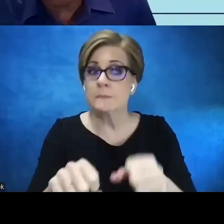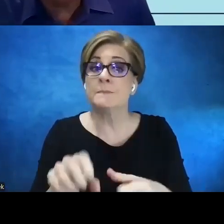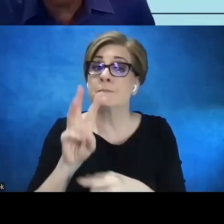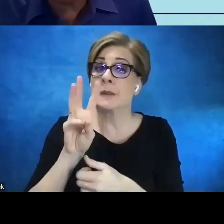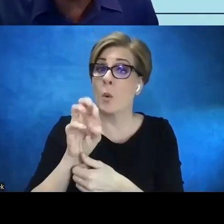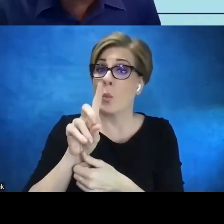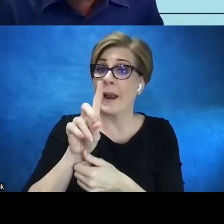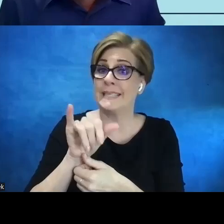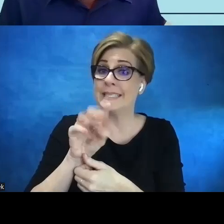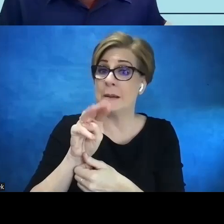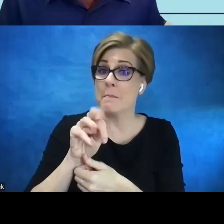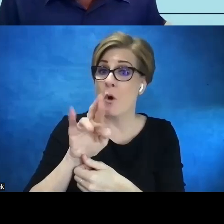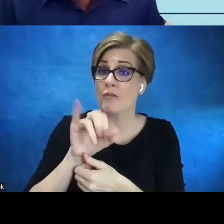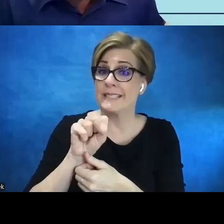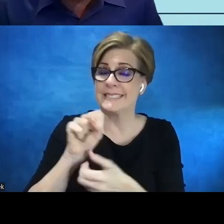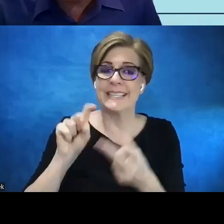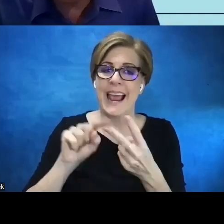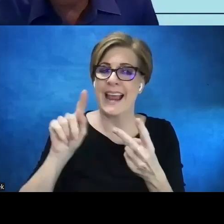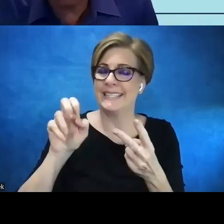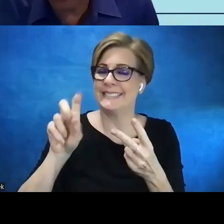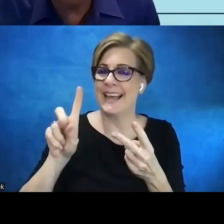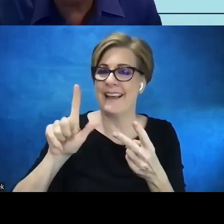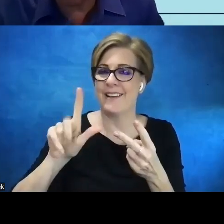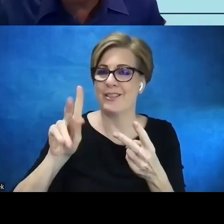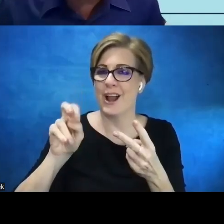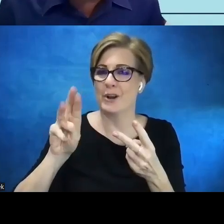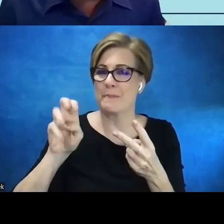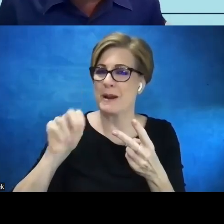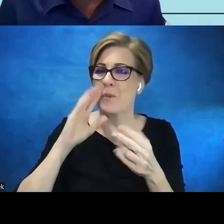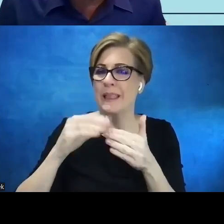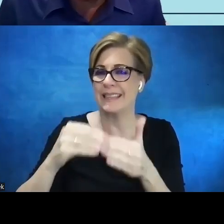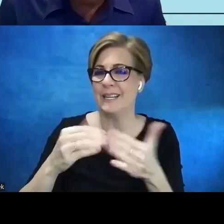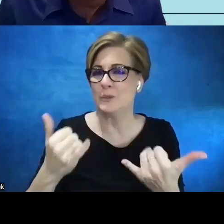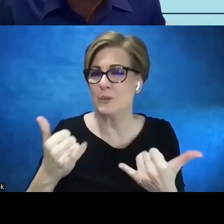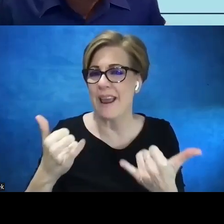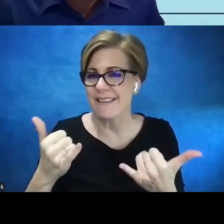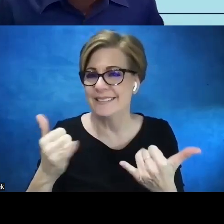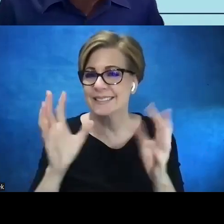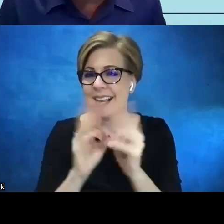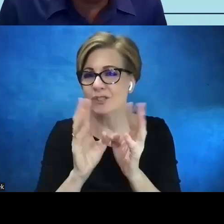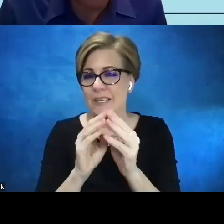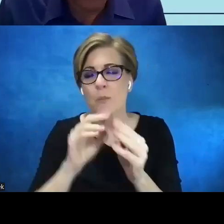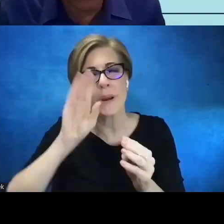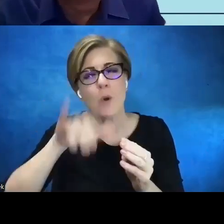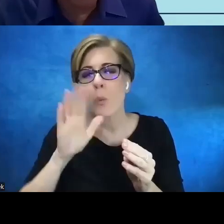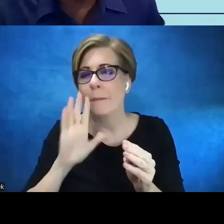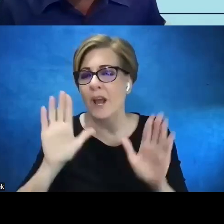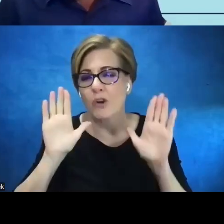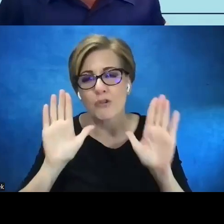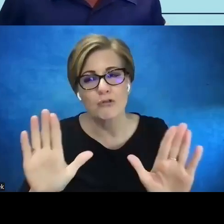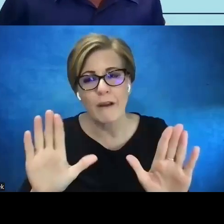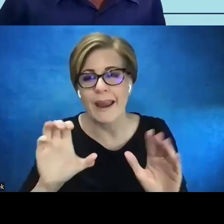Ted Lutterman. So we're looking ahead that this is going to be a wonderful crisis jam, and we just welcome you all to